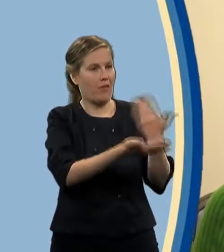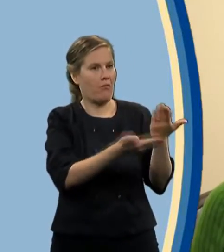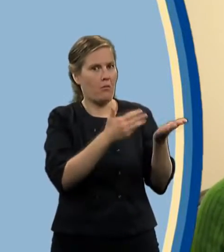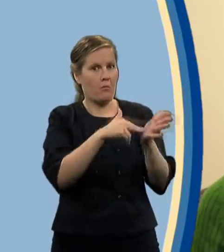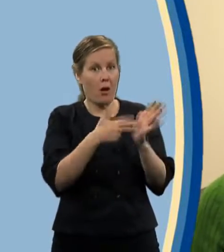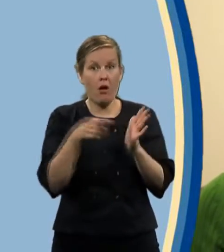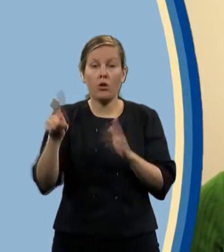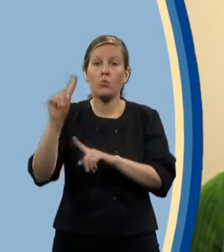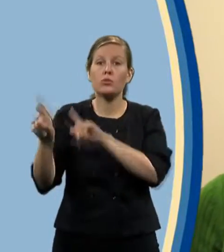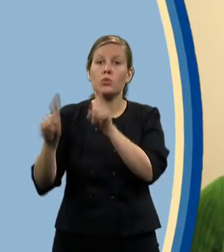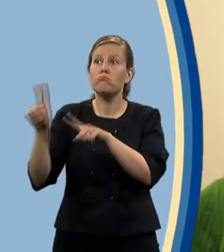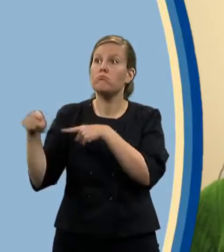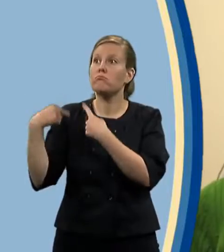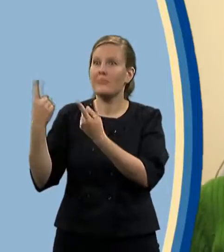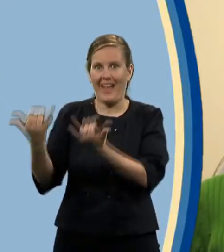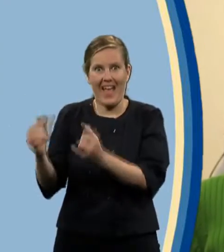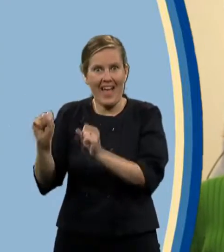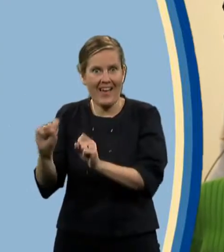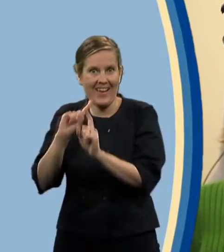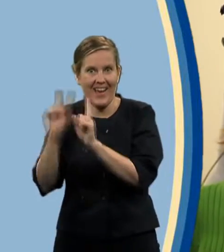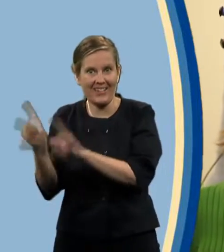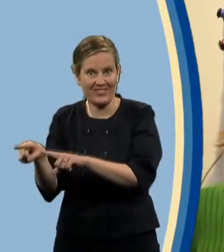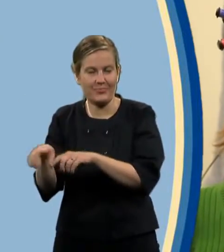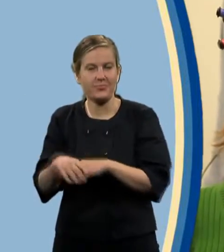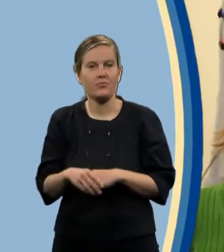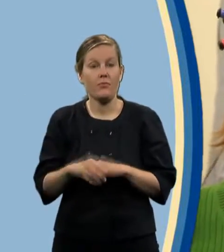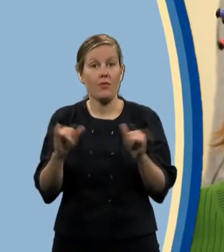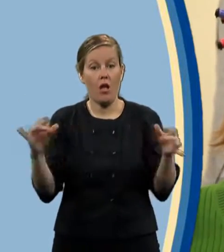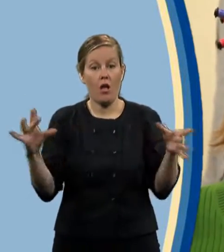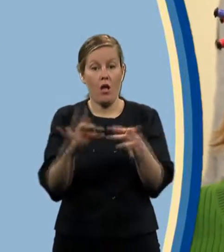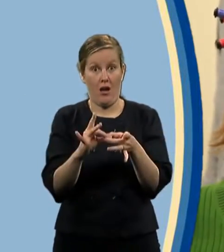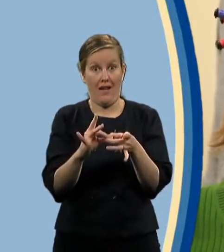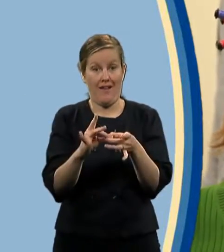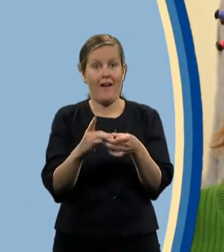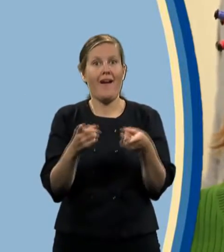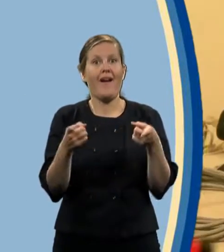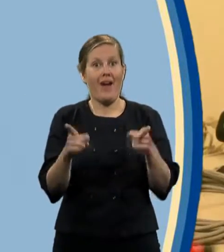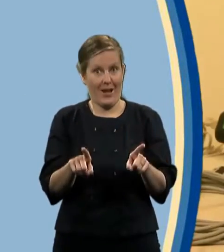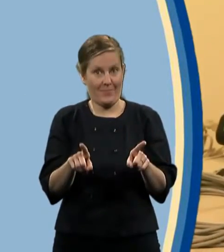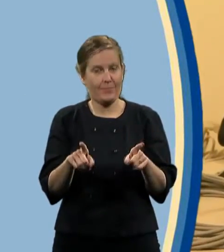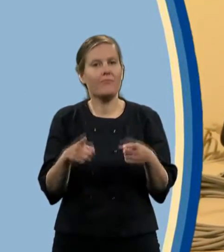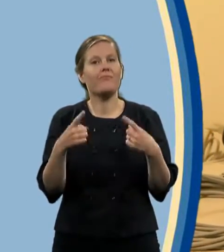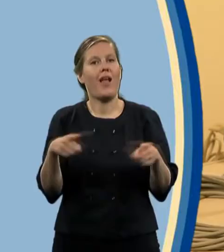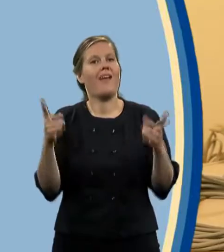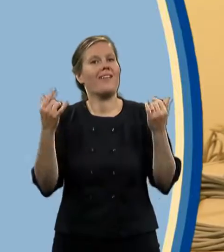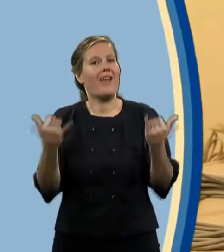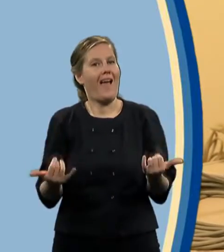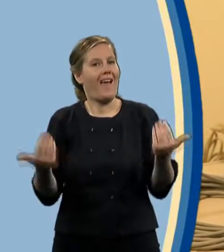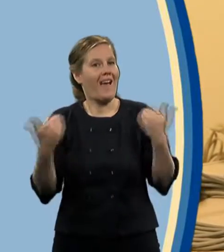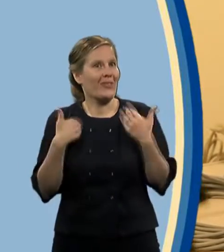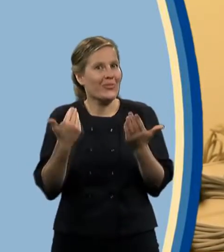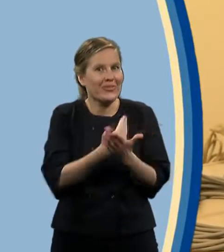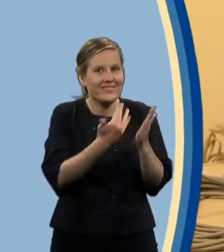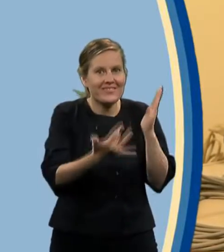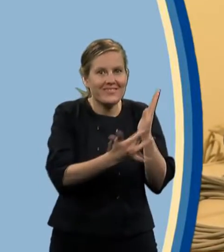and advance of a technology and the new types of questions that it permits us to answer. And so now, finally, with the advance of this